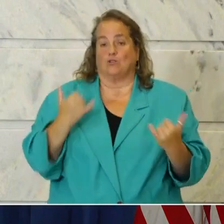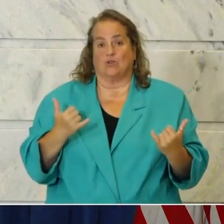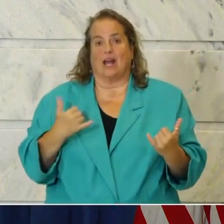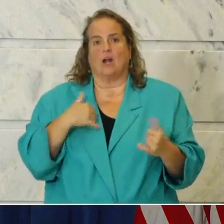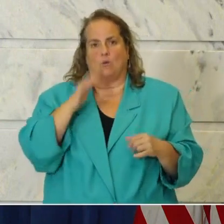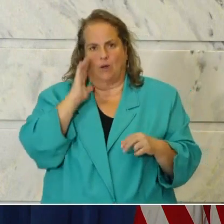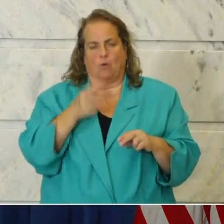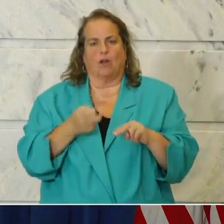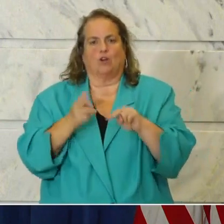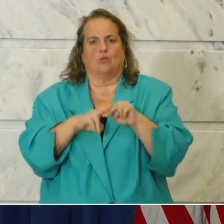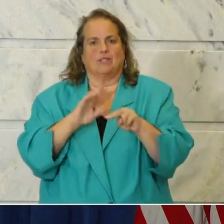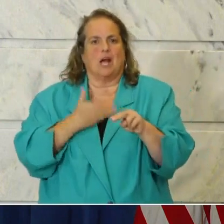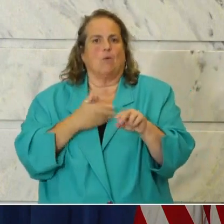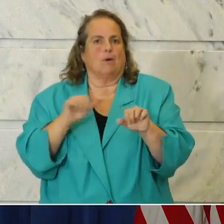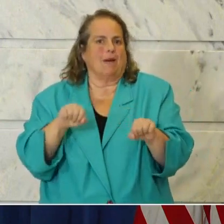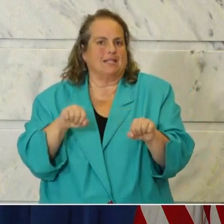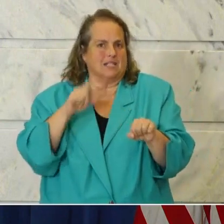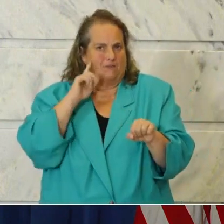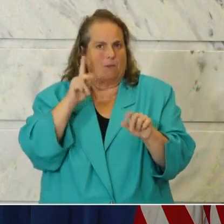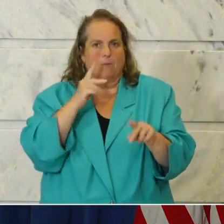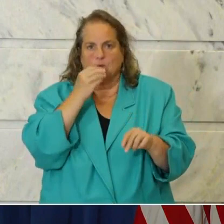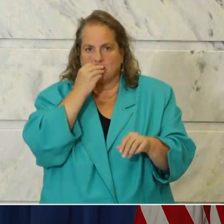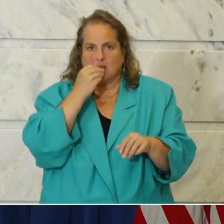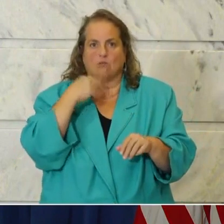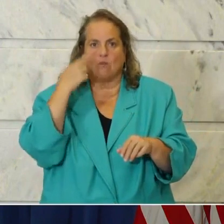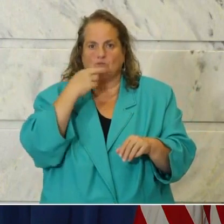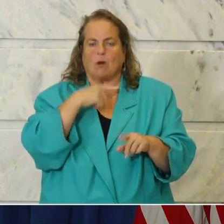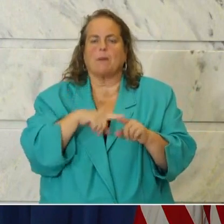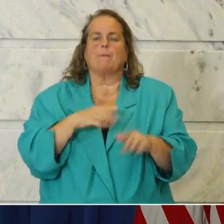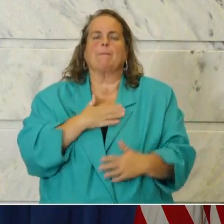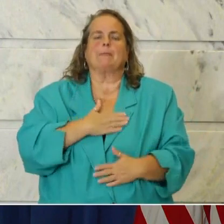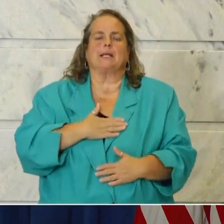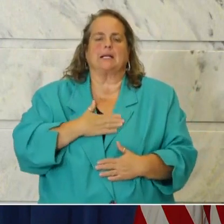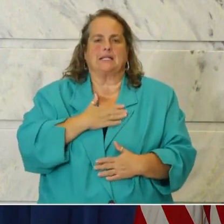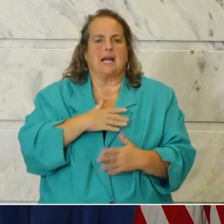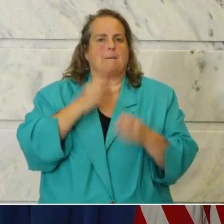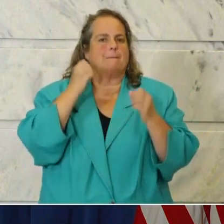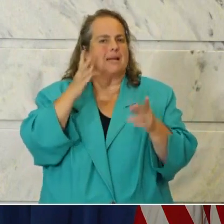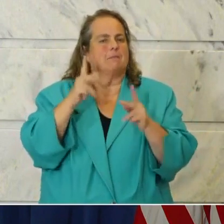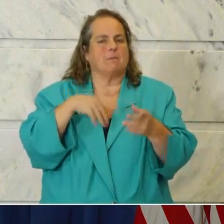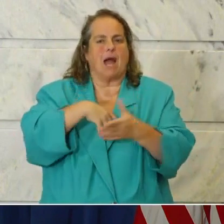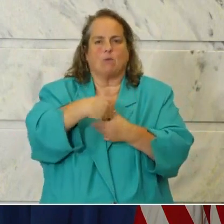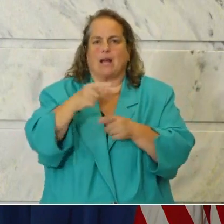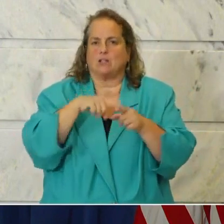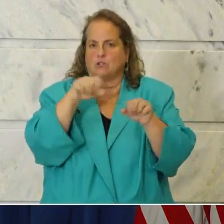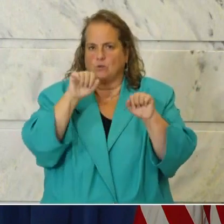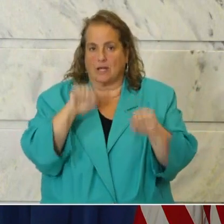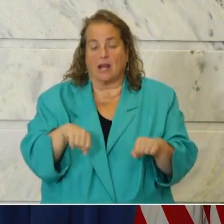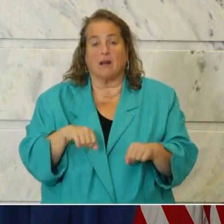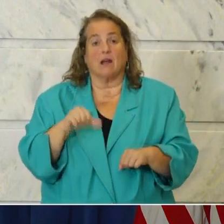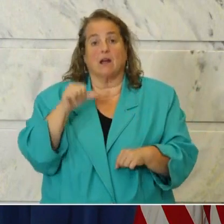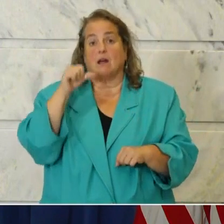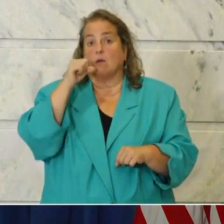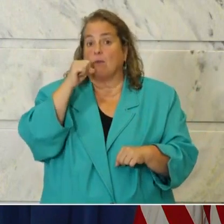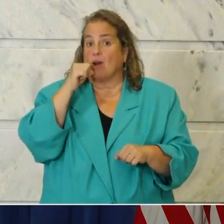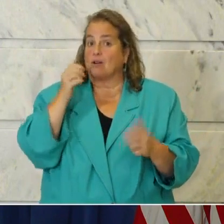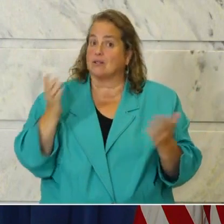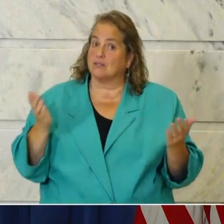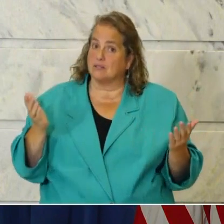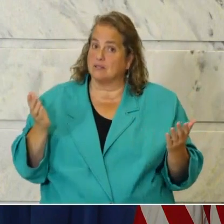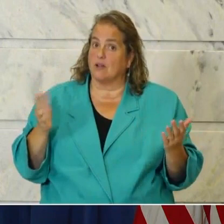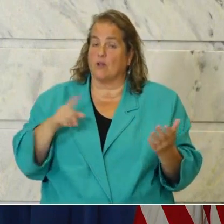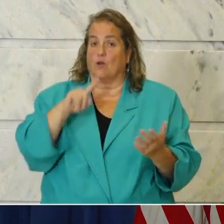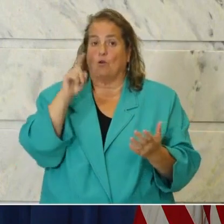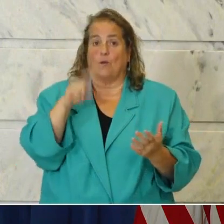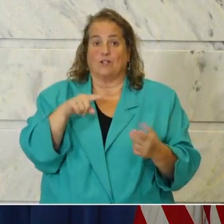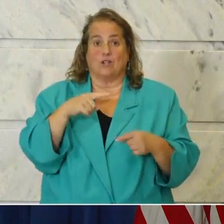about, but please make sure that you're putting as many people outside as you can. And on the bars, there's going to be questions about